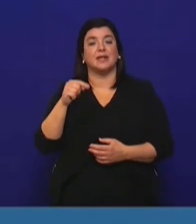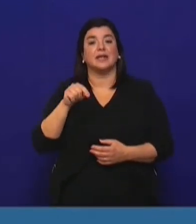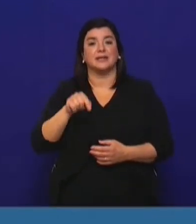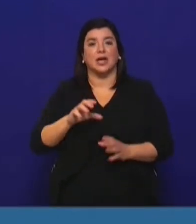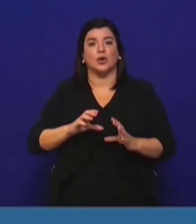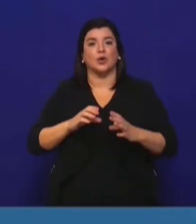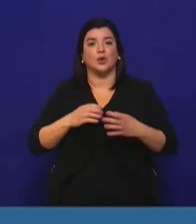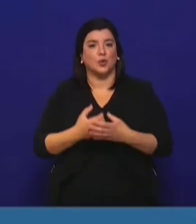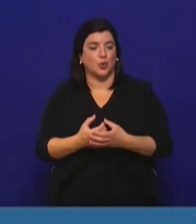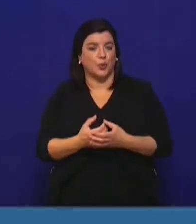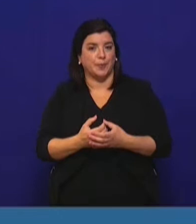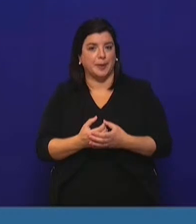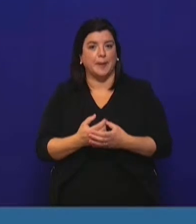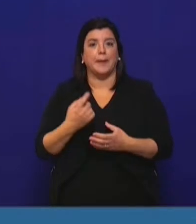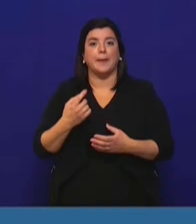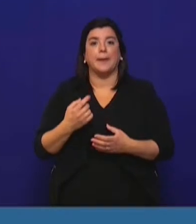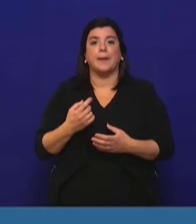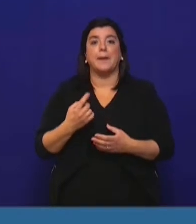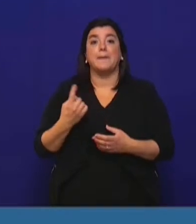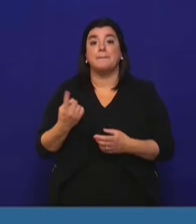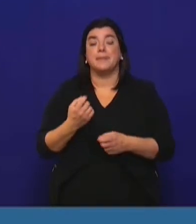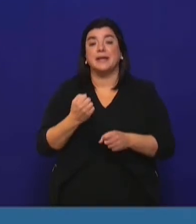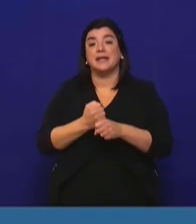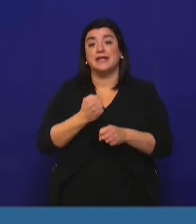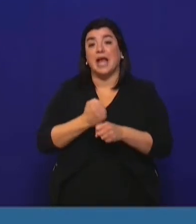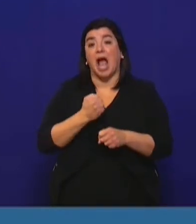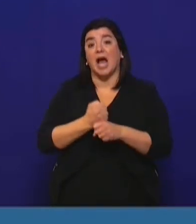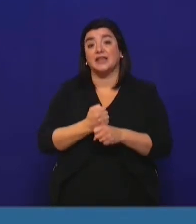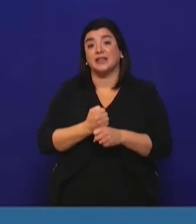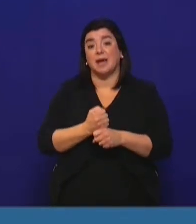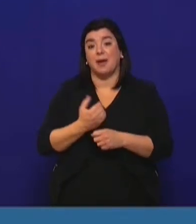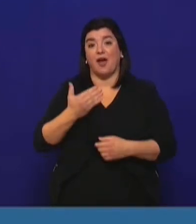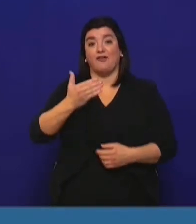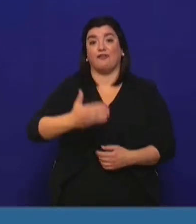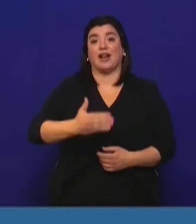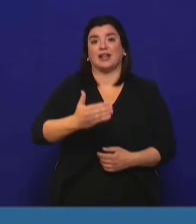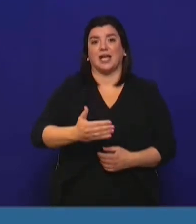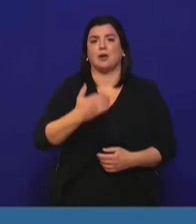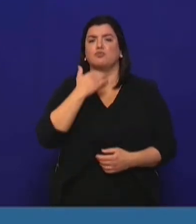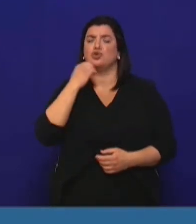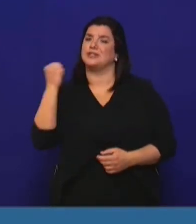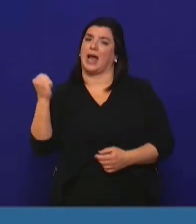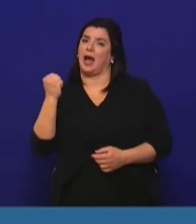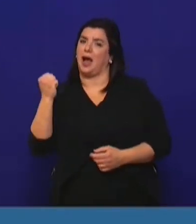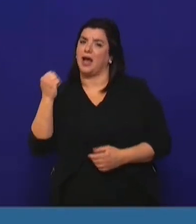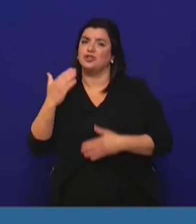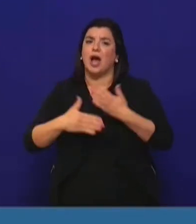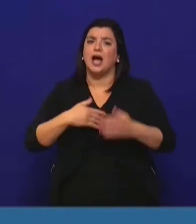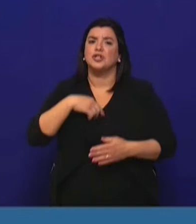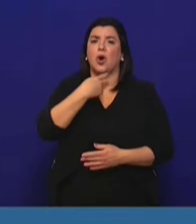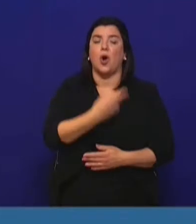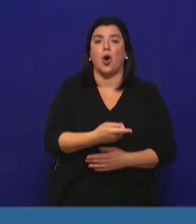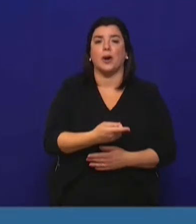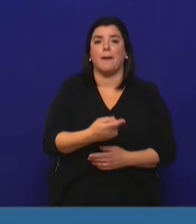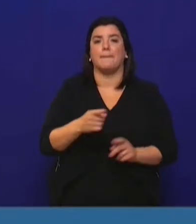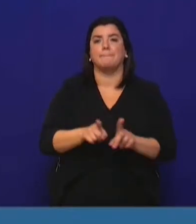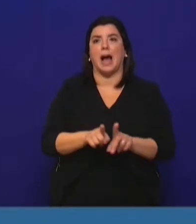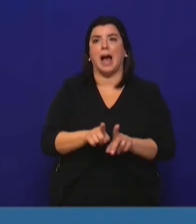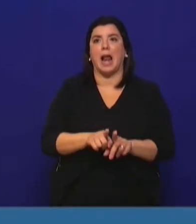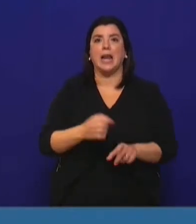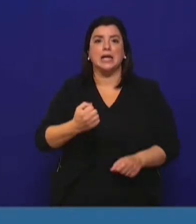bħala second cohort li huma dawk il-frontliners li mhumiex kliniċi hawnhekk għandna dak il-grupp ta' l-Armata,